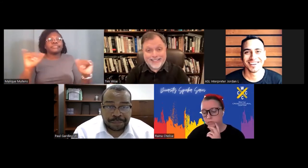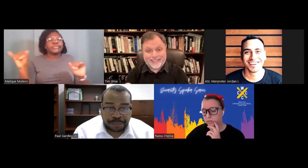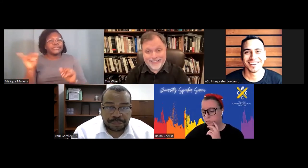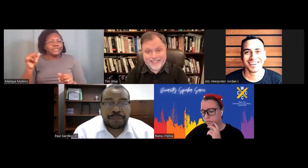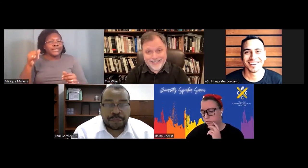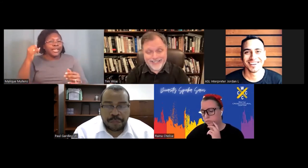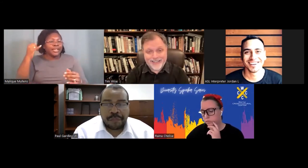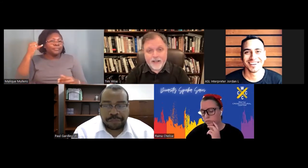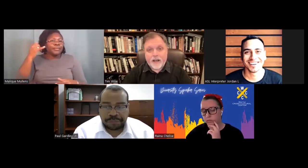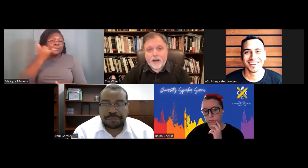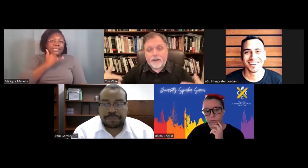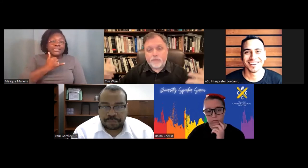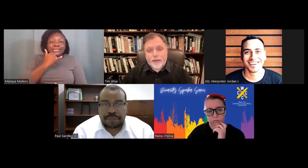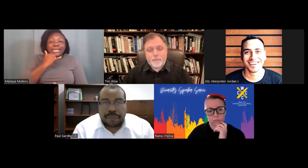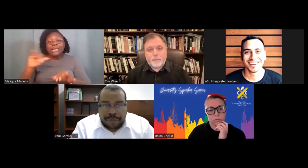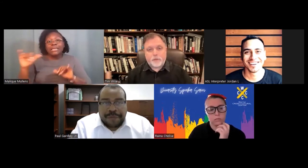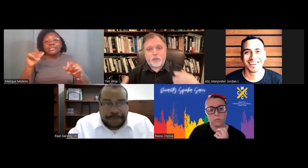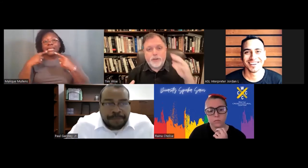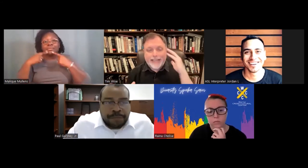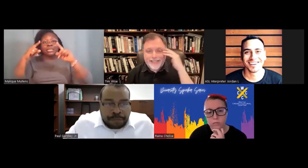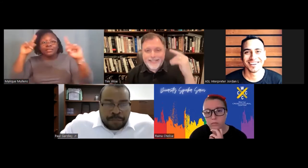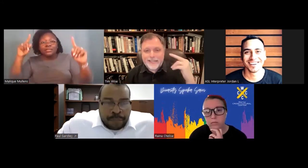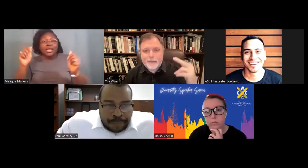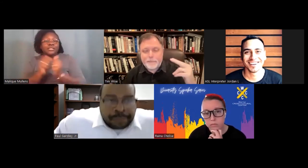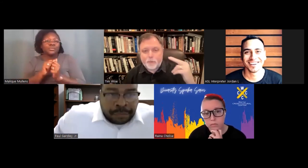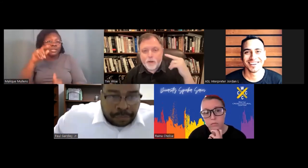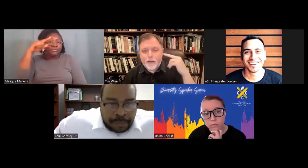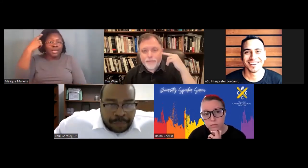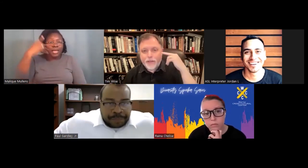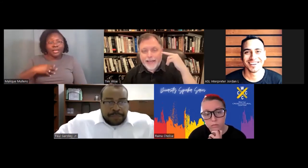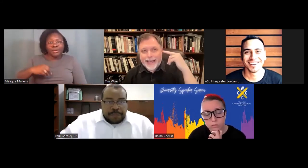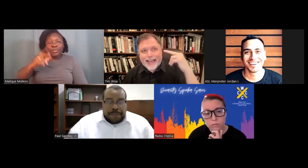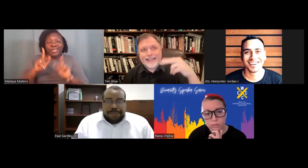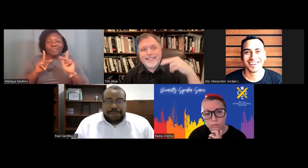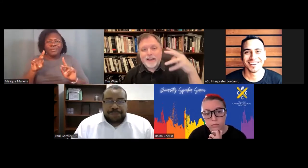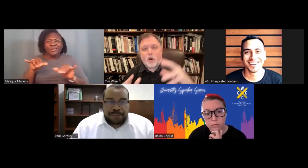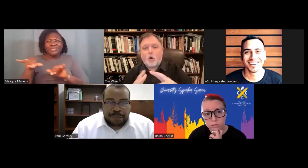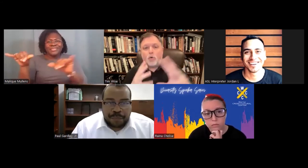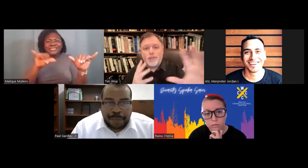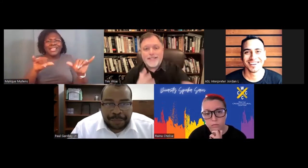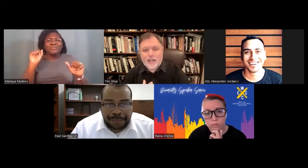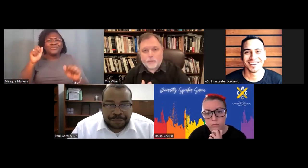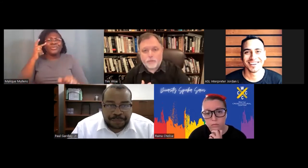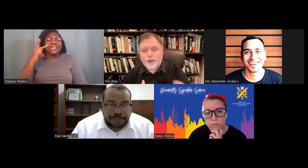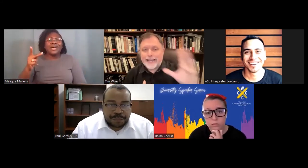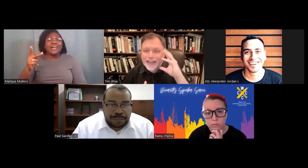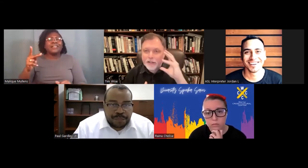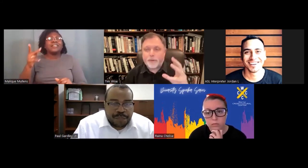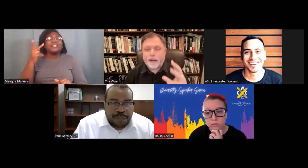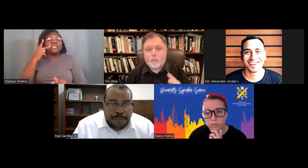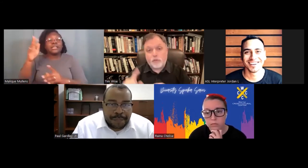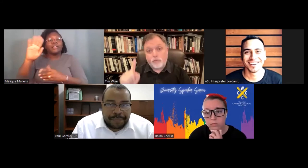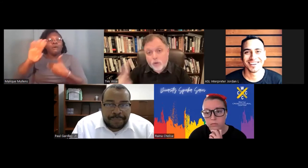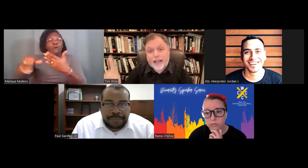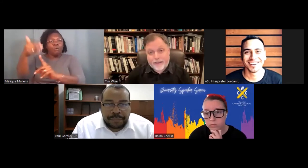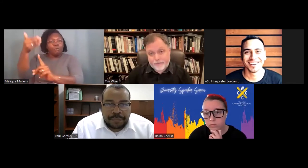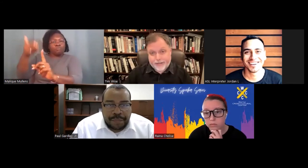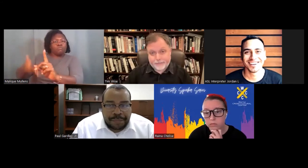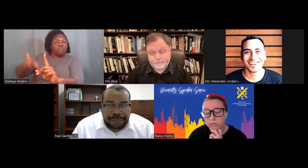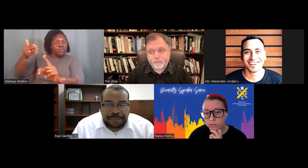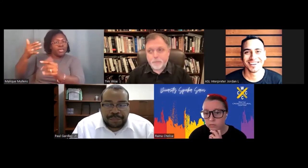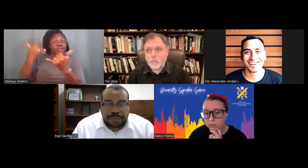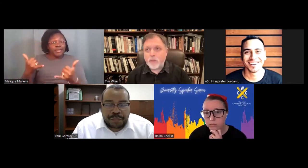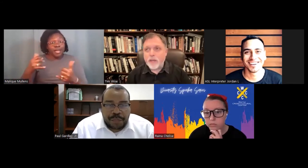the excellences of white people. So you get to see people as their whole selves. Right now, the problem when you don't have